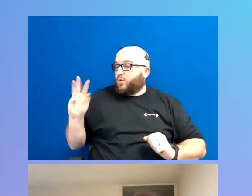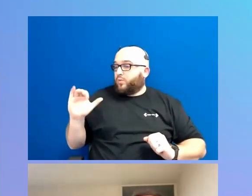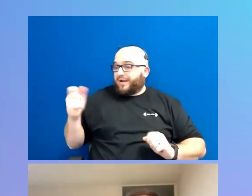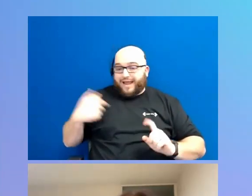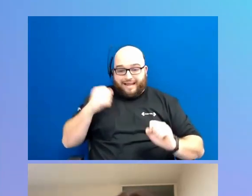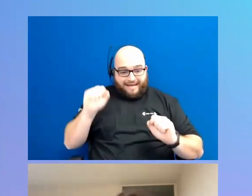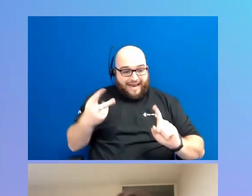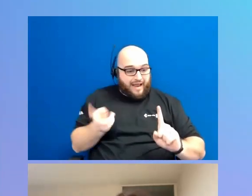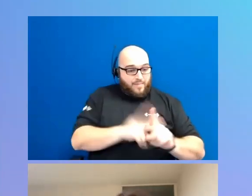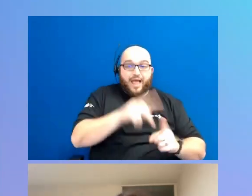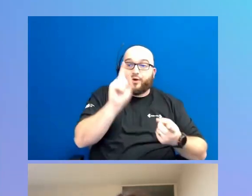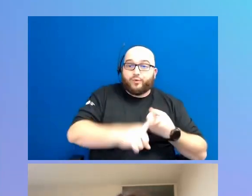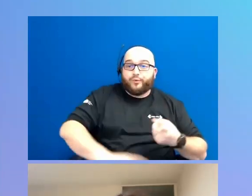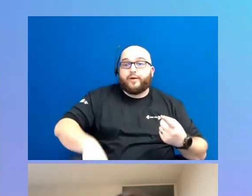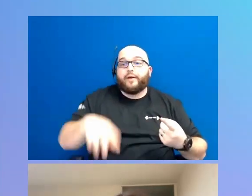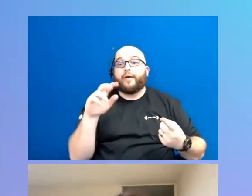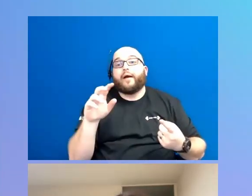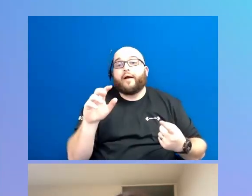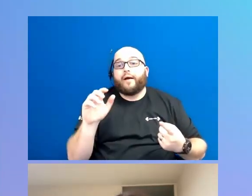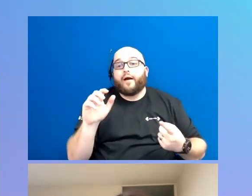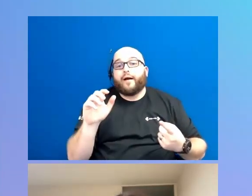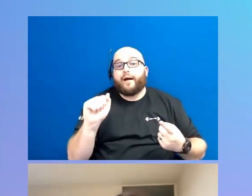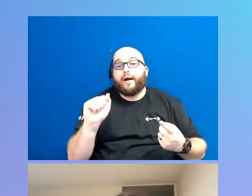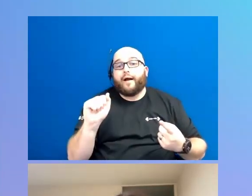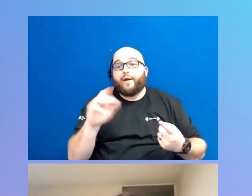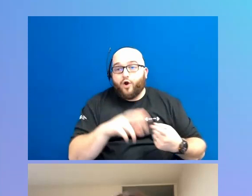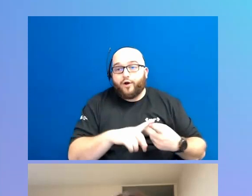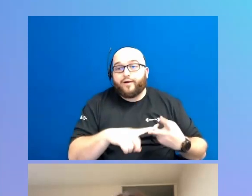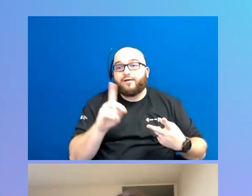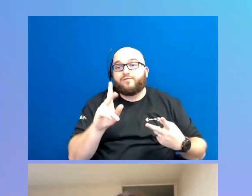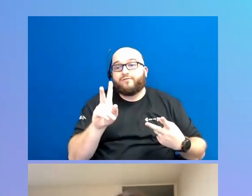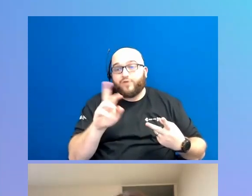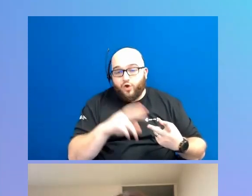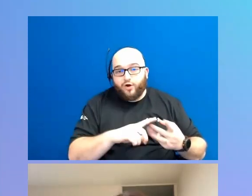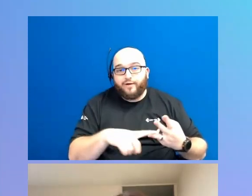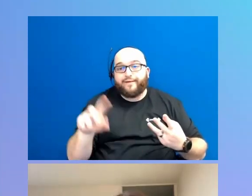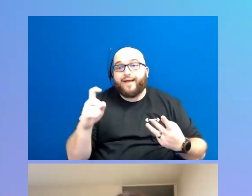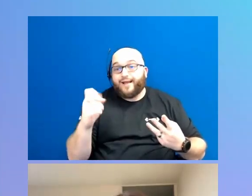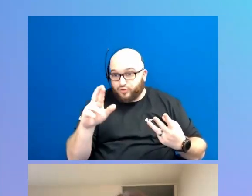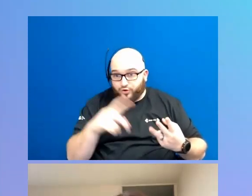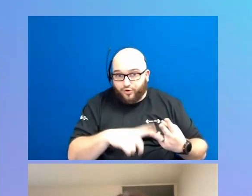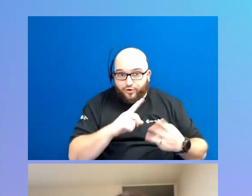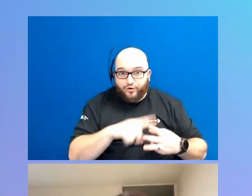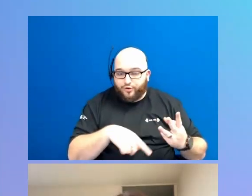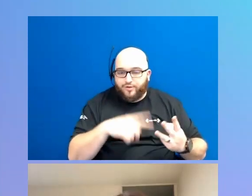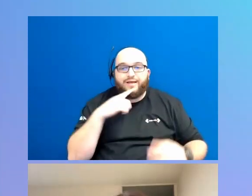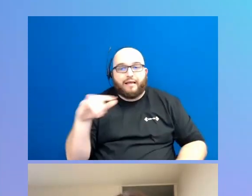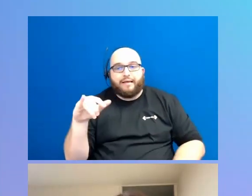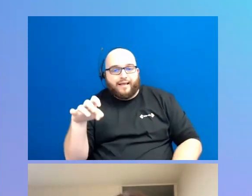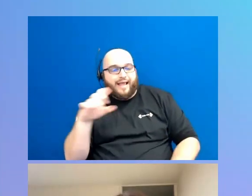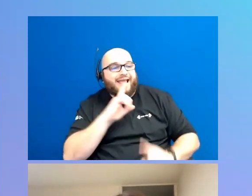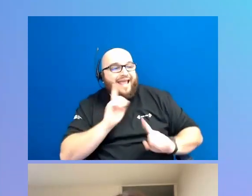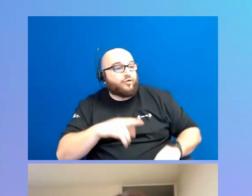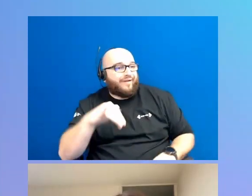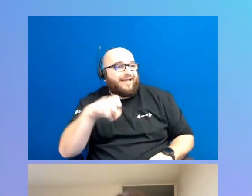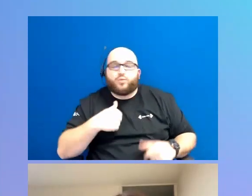virtual reality, and extended reality? The answer is yes, you can. We're already doing it. We're already doing it for